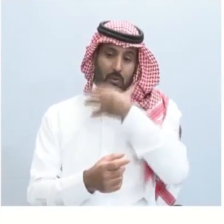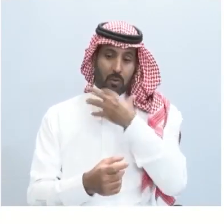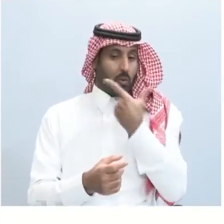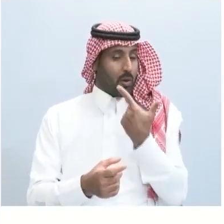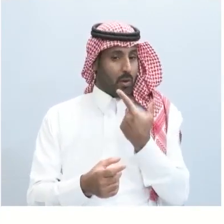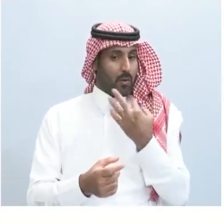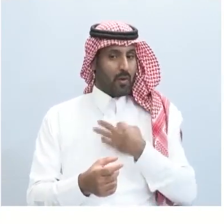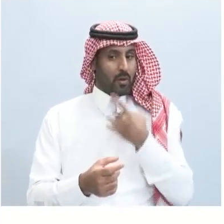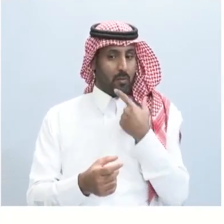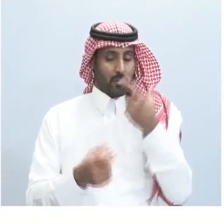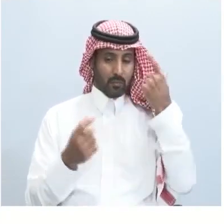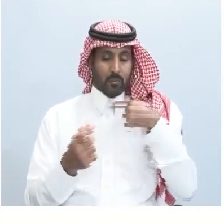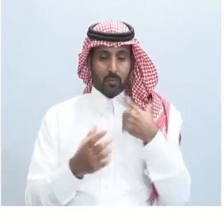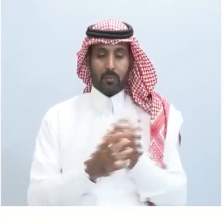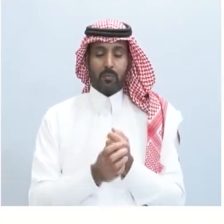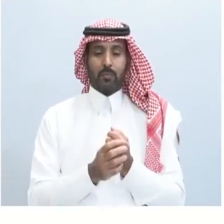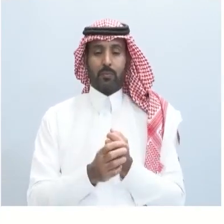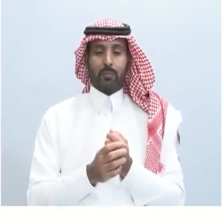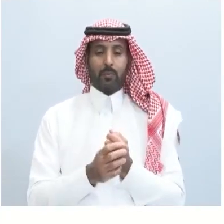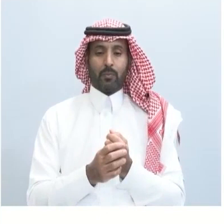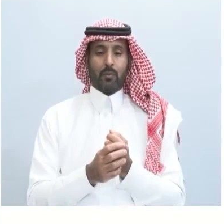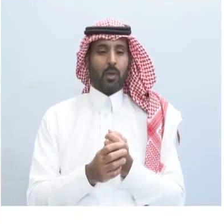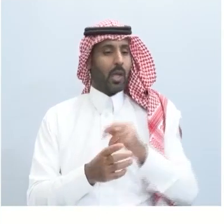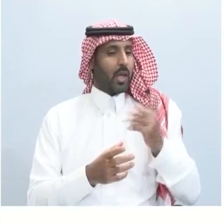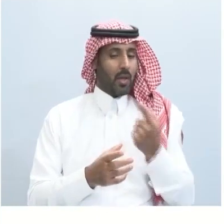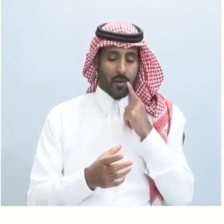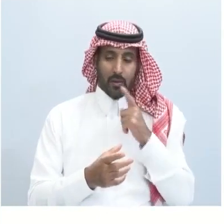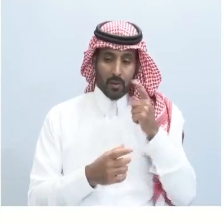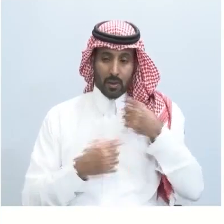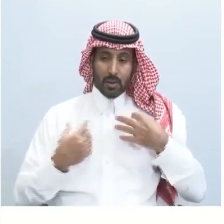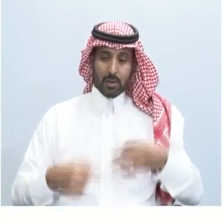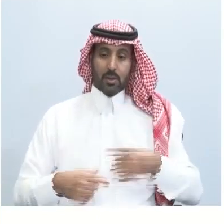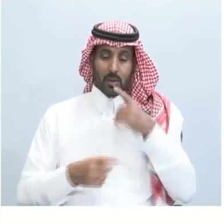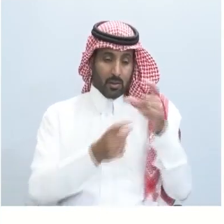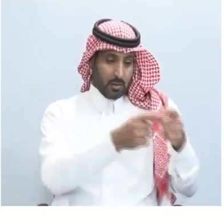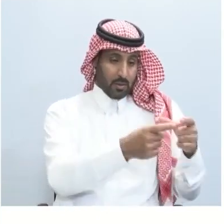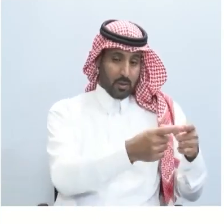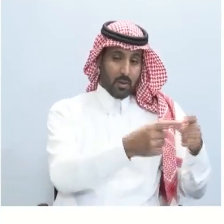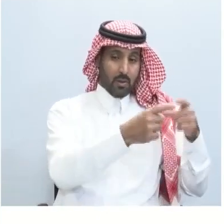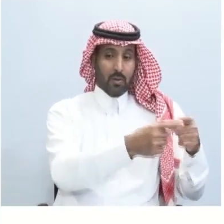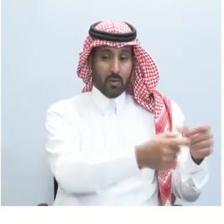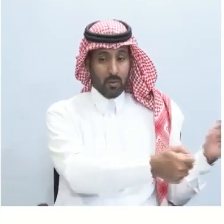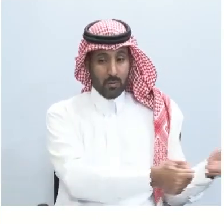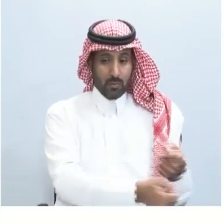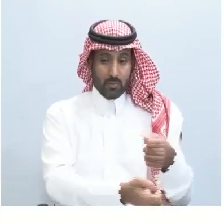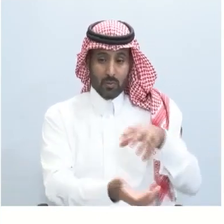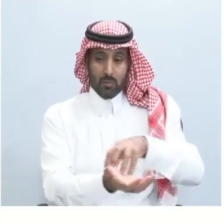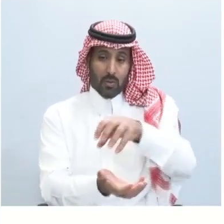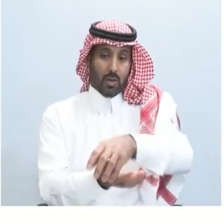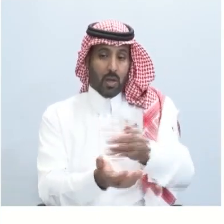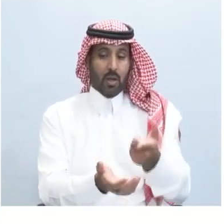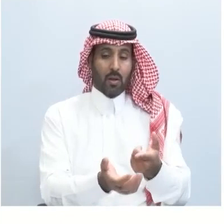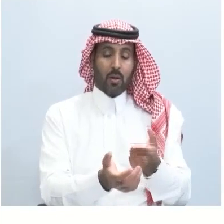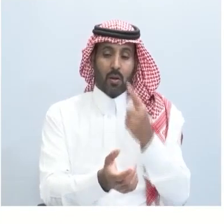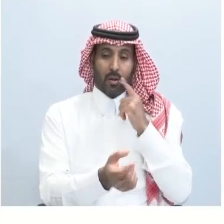are they? And why are they used? How does the puck move? How does the puck move?